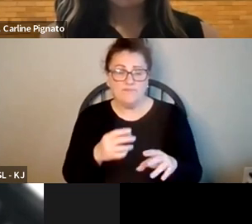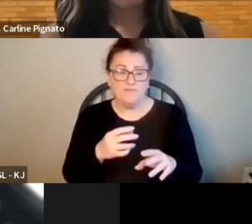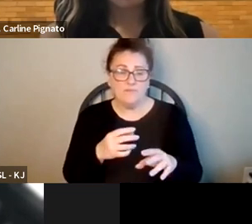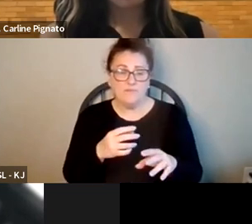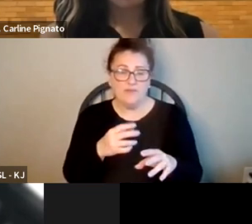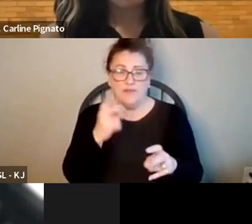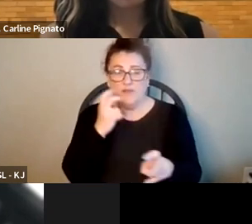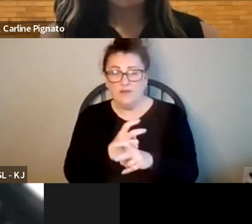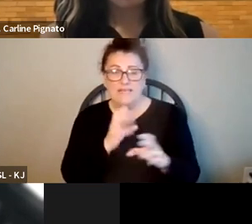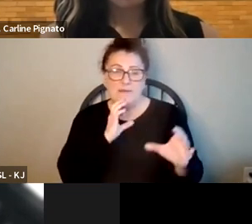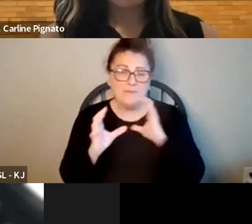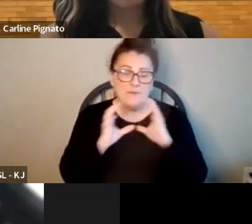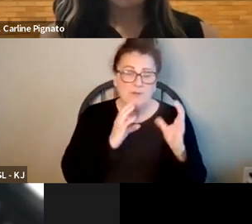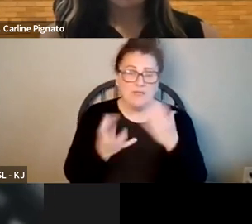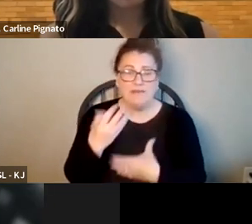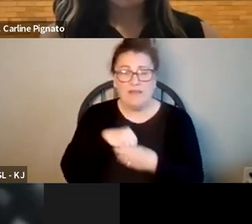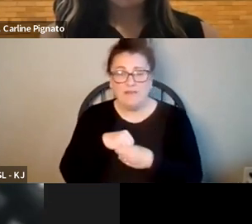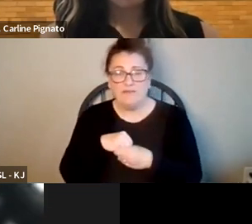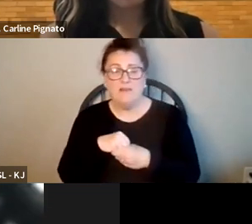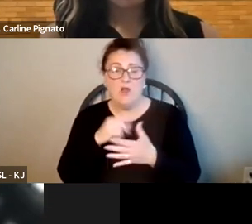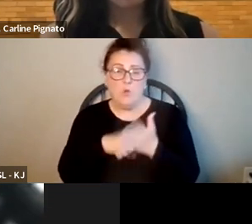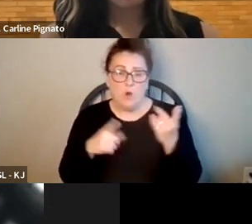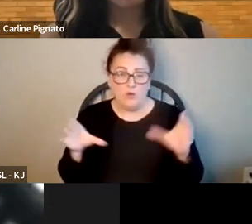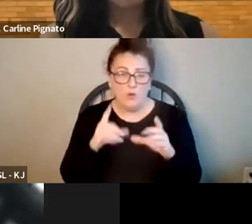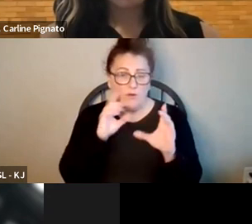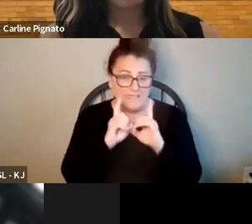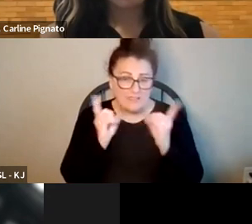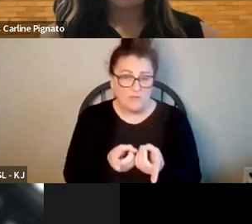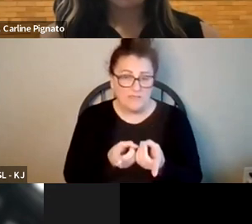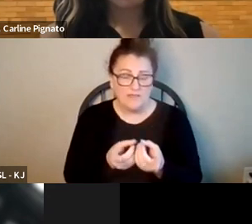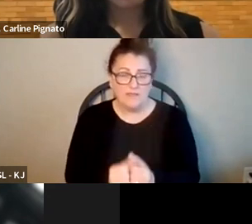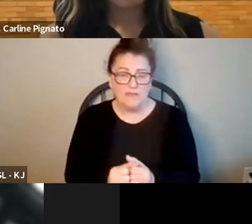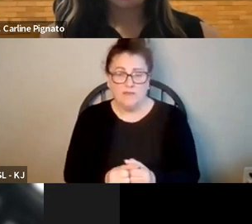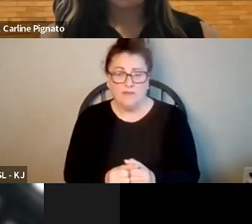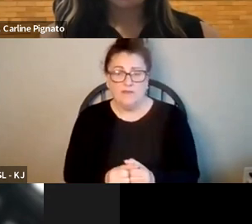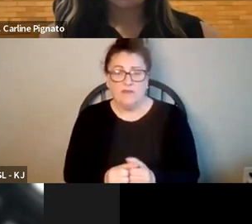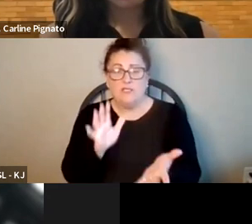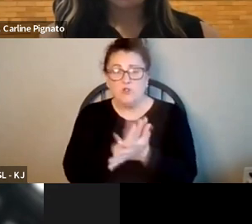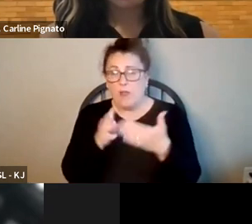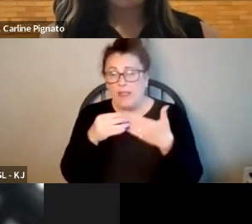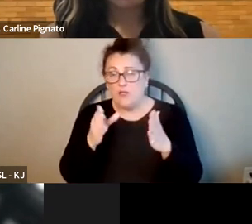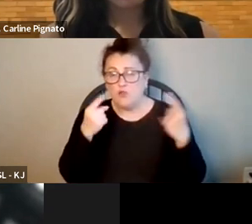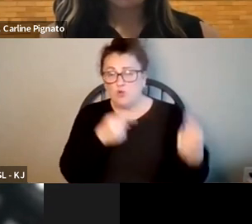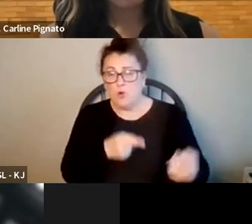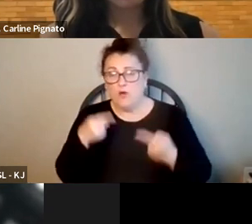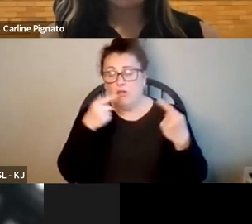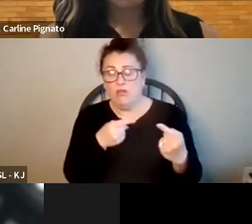community engagement in everything that we do within the district, right? Because I know that school leaders struggles with that, and it's one of